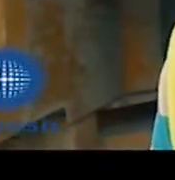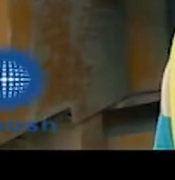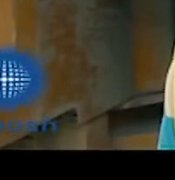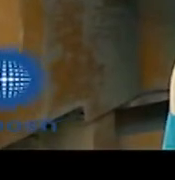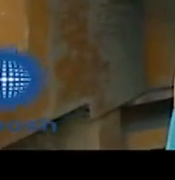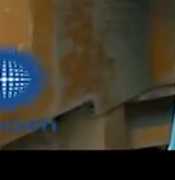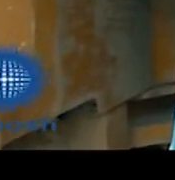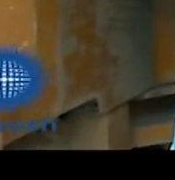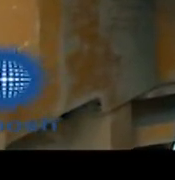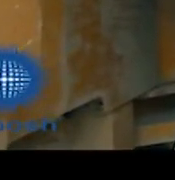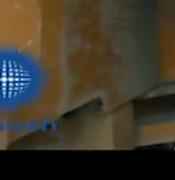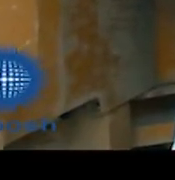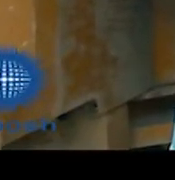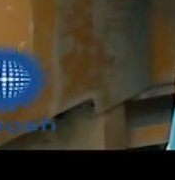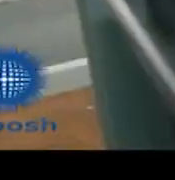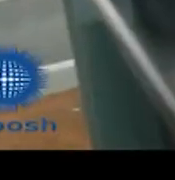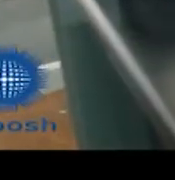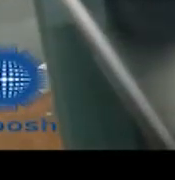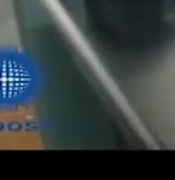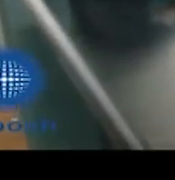It landed me the job I love.